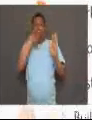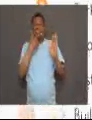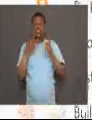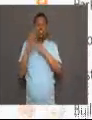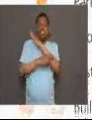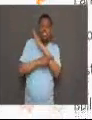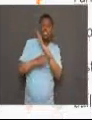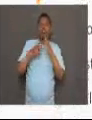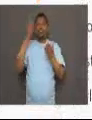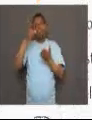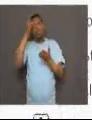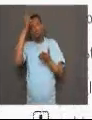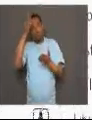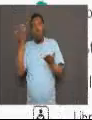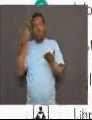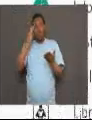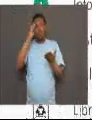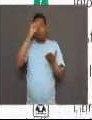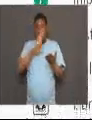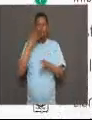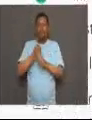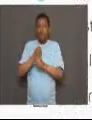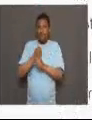are natural and human-made.